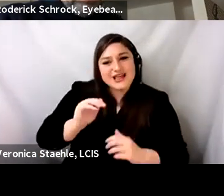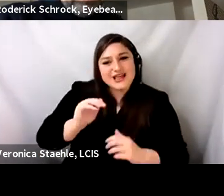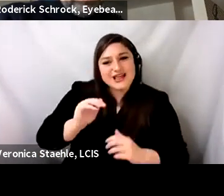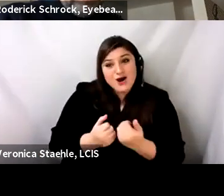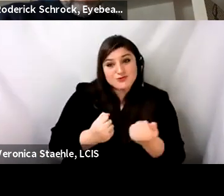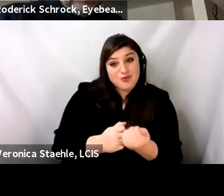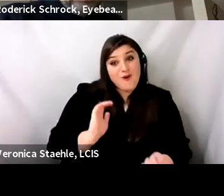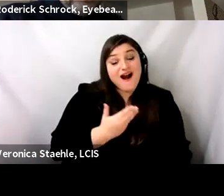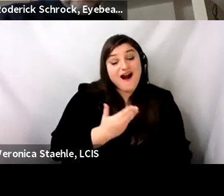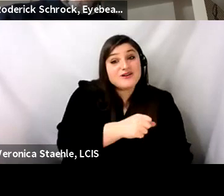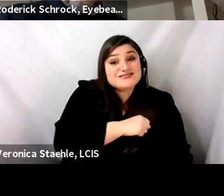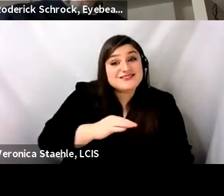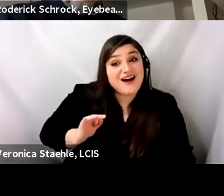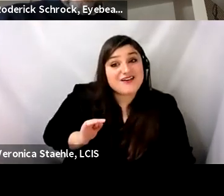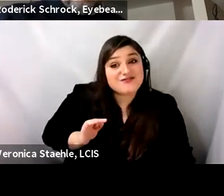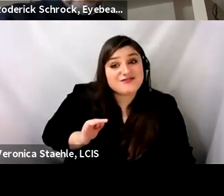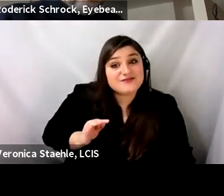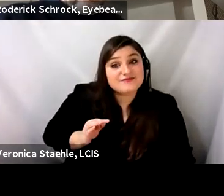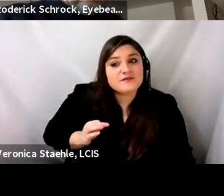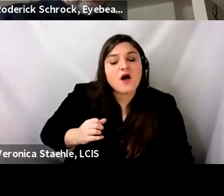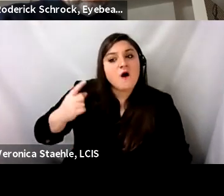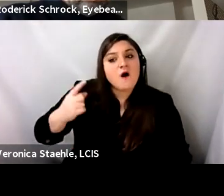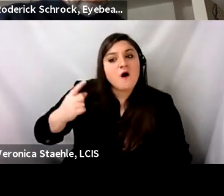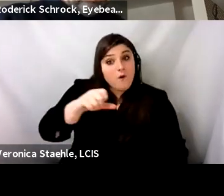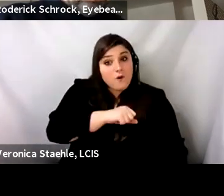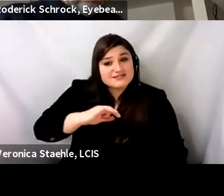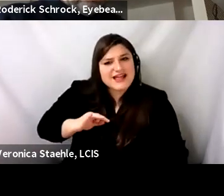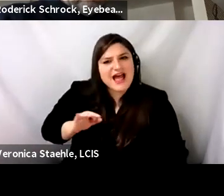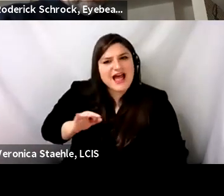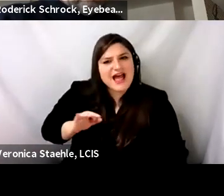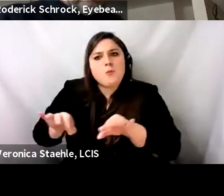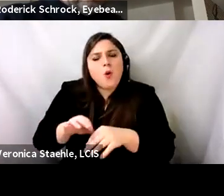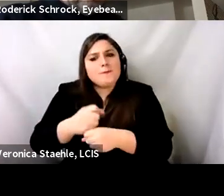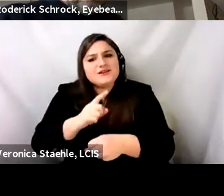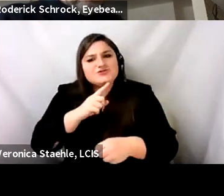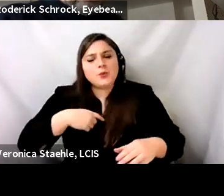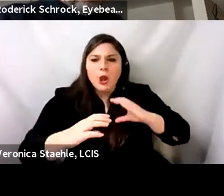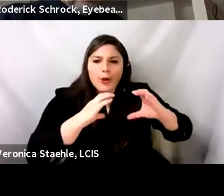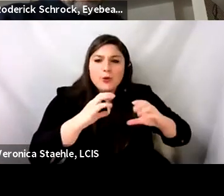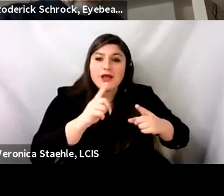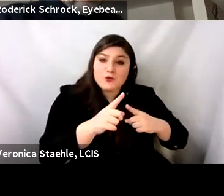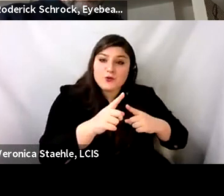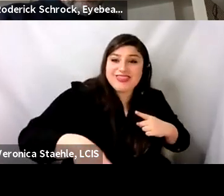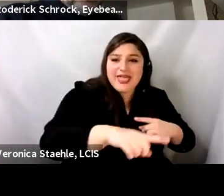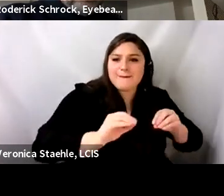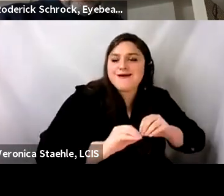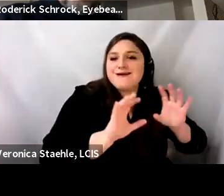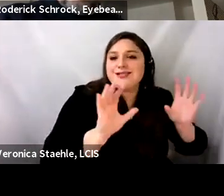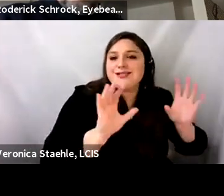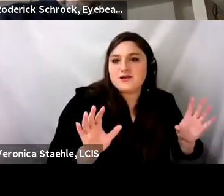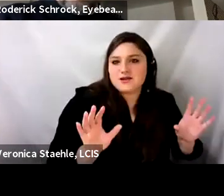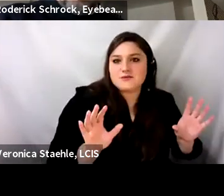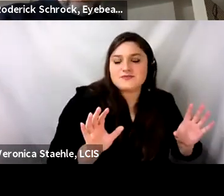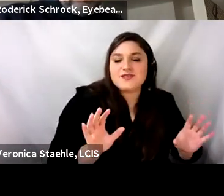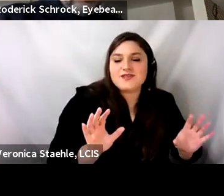that they have clear and consistent information as we move through this, and what might be the impacts. As we saw in June, the impact